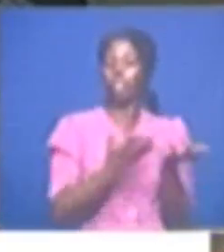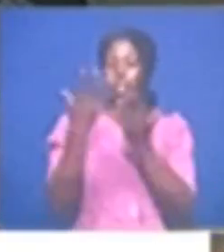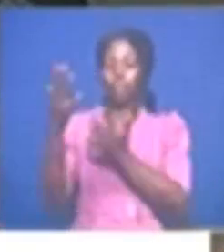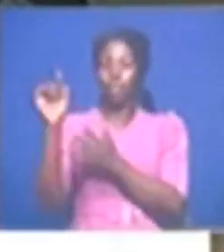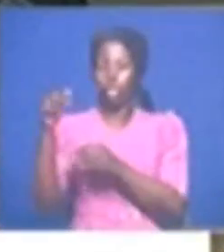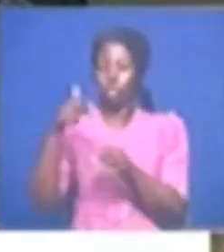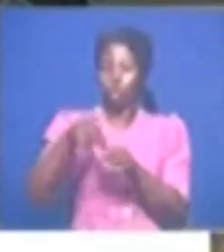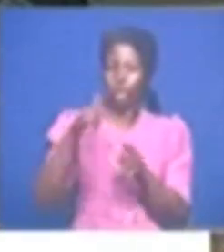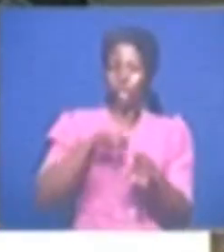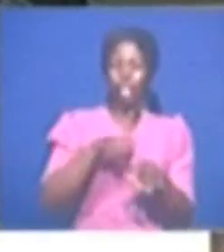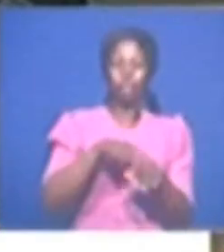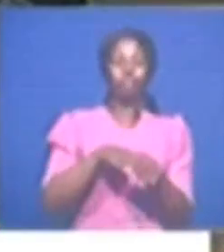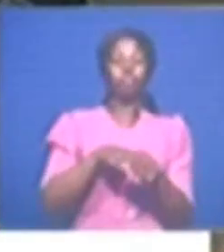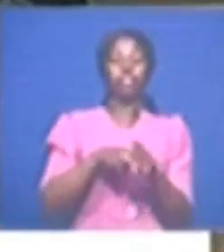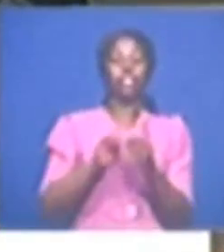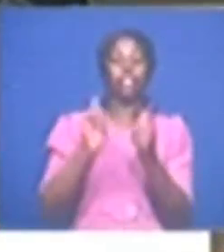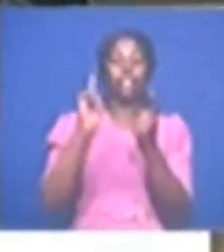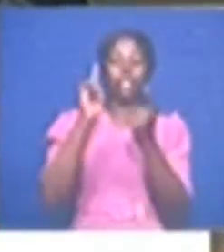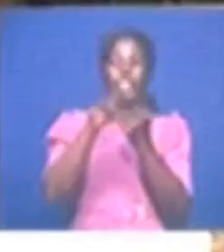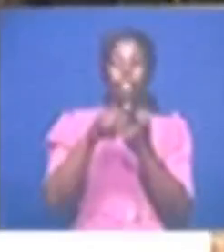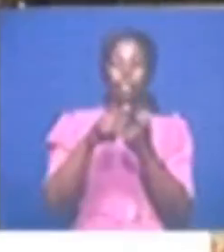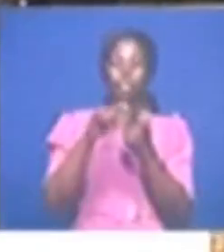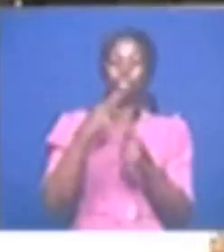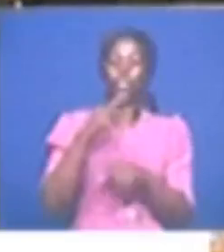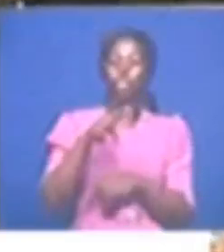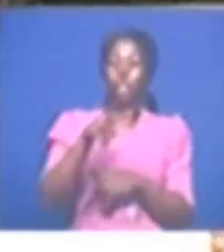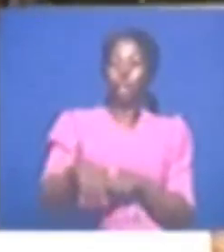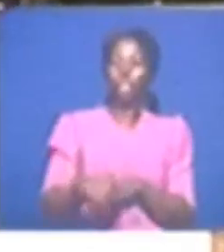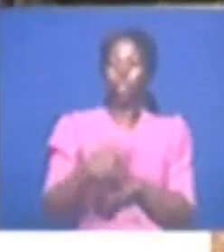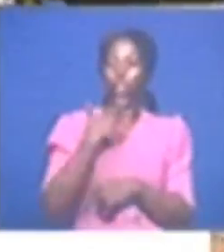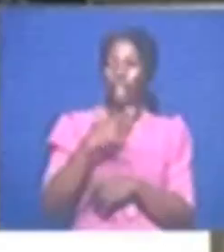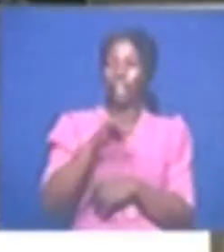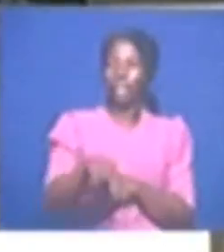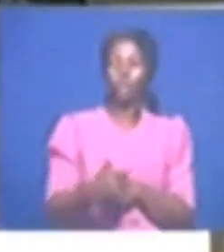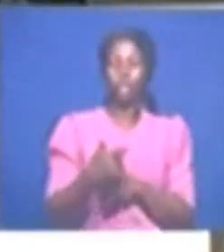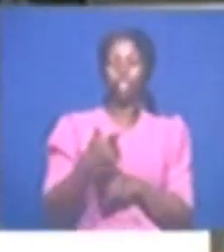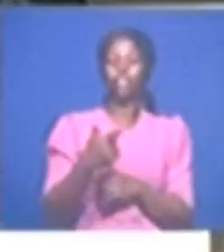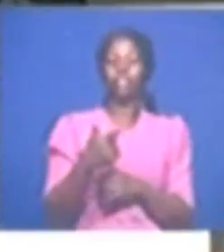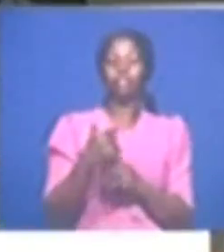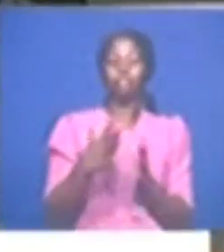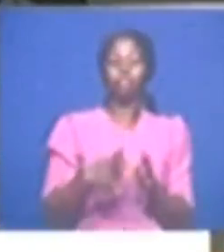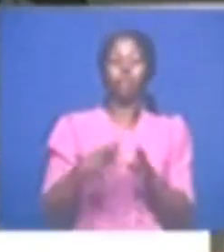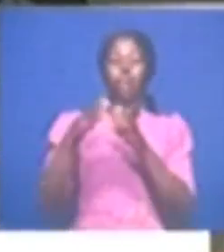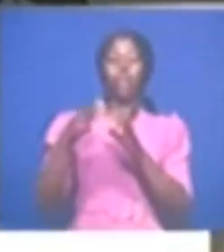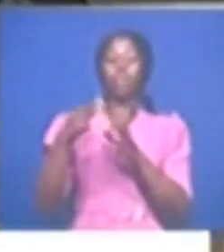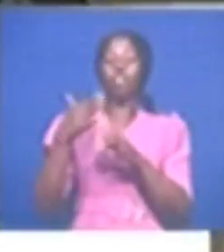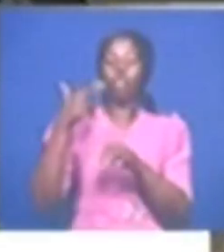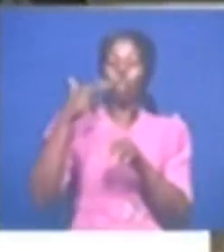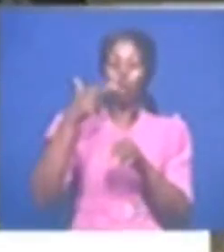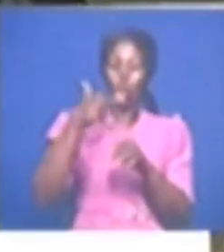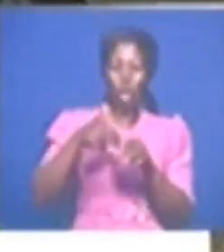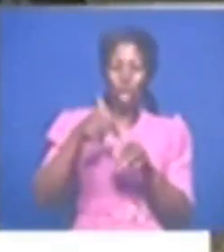it accumulates to 400,000 barrels of oil. Caroline Jenga reporting for NewsHour Business.